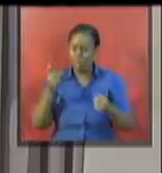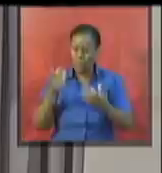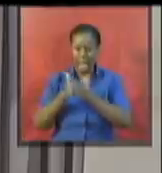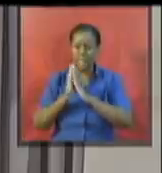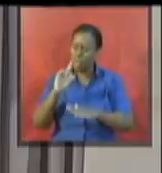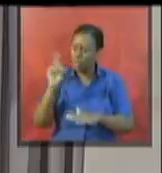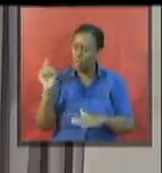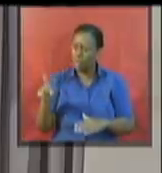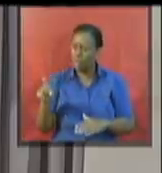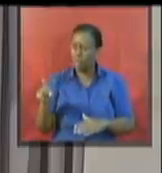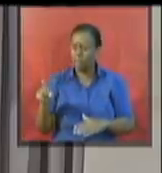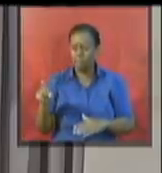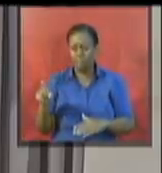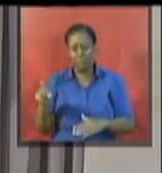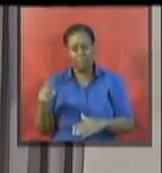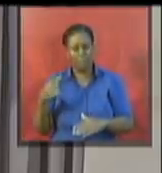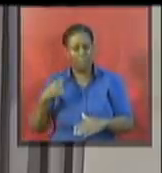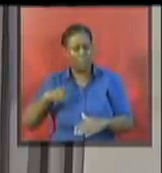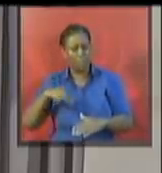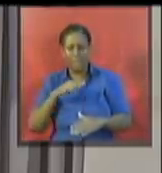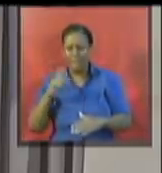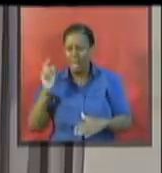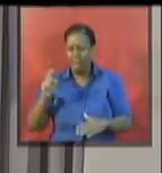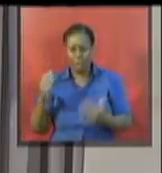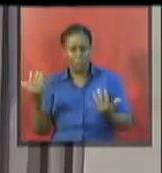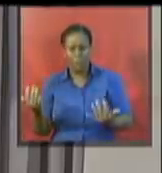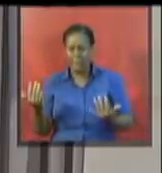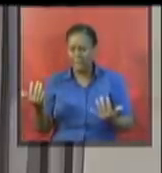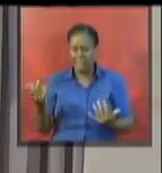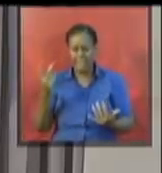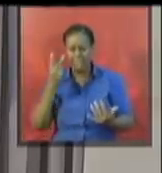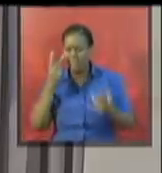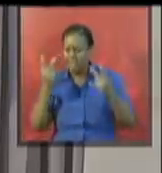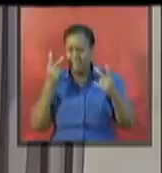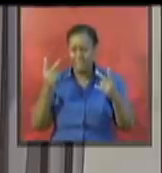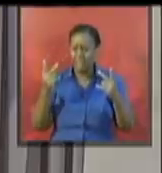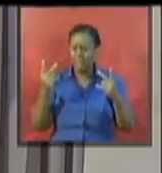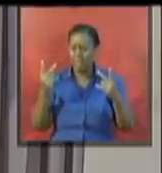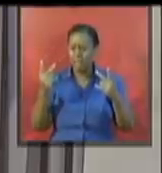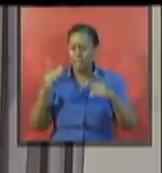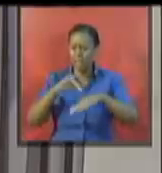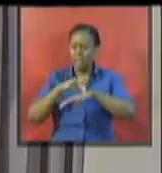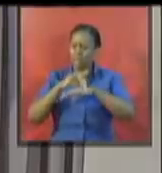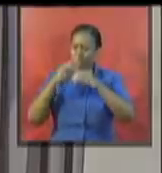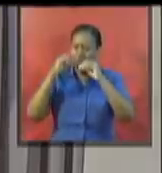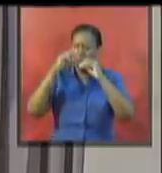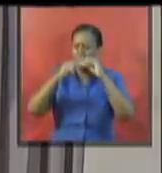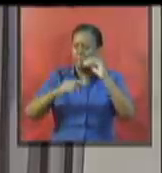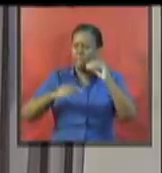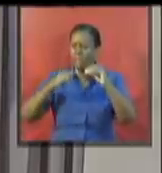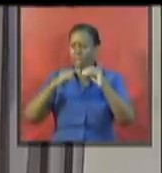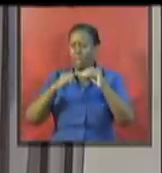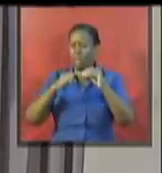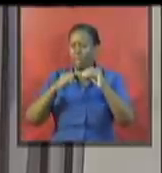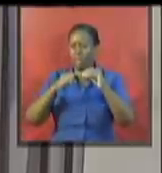There's a global ranking of situations that lend themselves to clusters. And